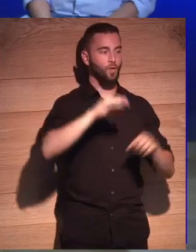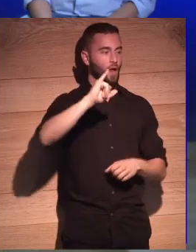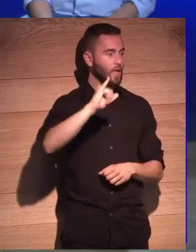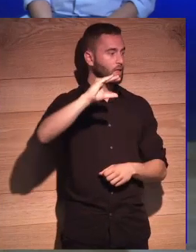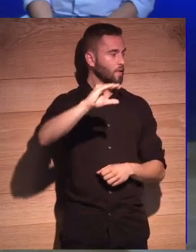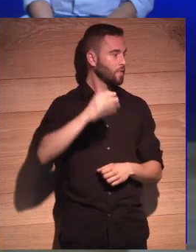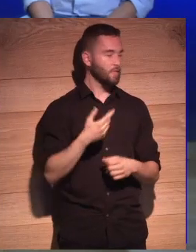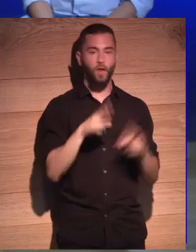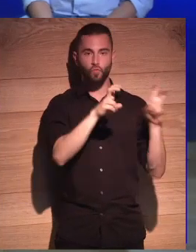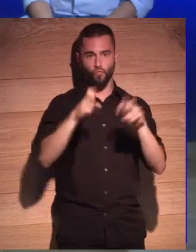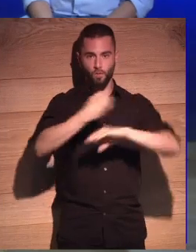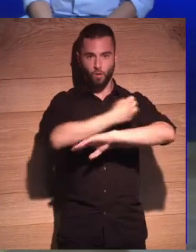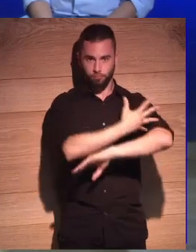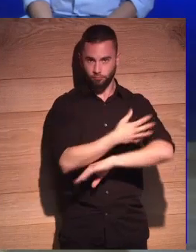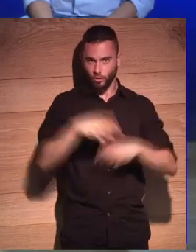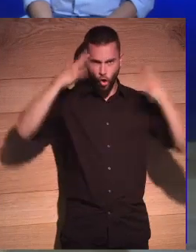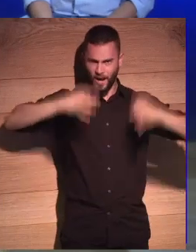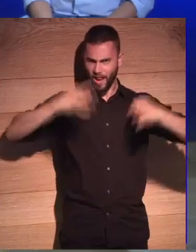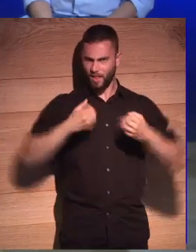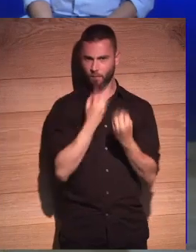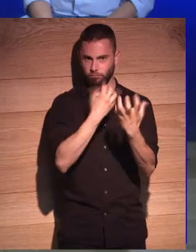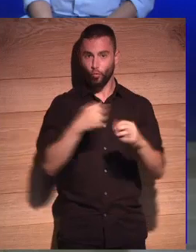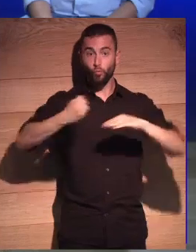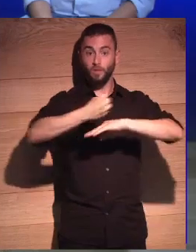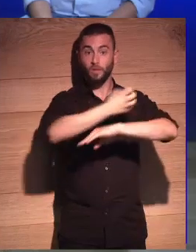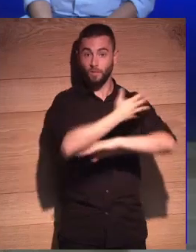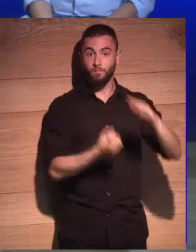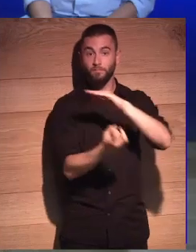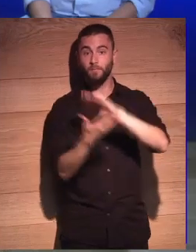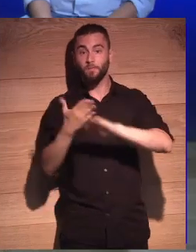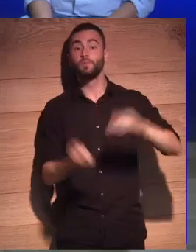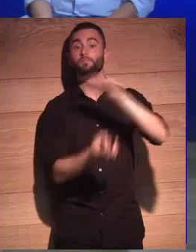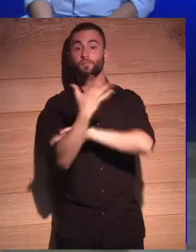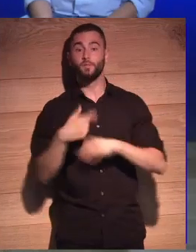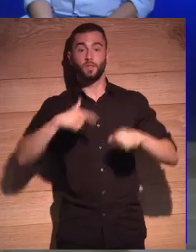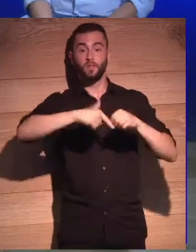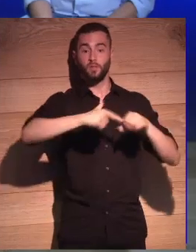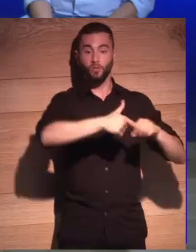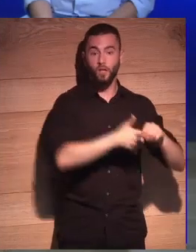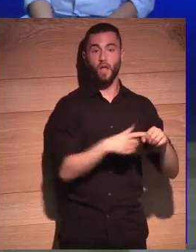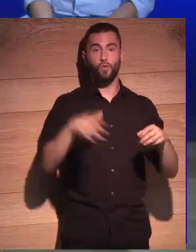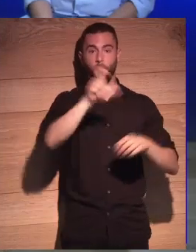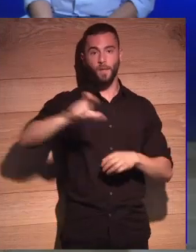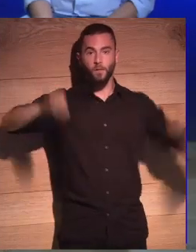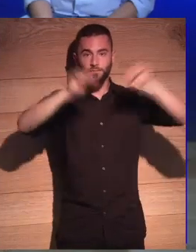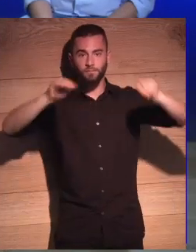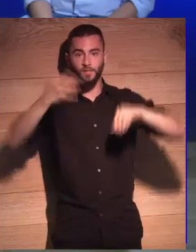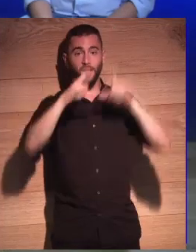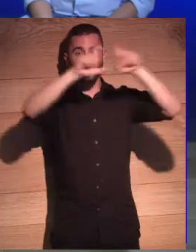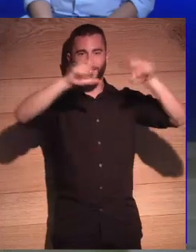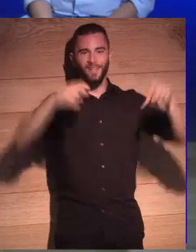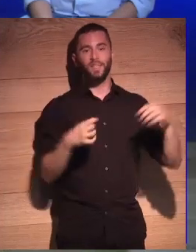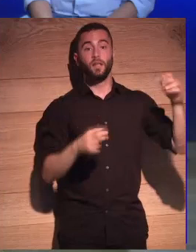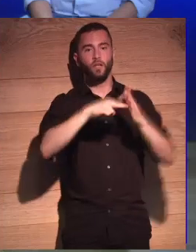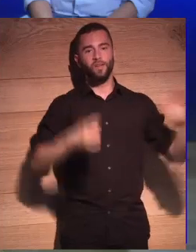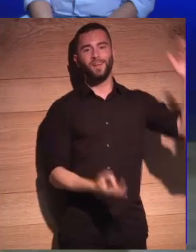240 welded parts within the new high-speed train that is going to be developed